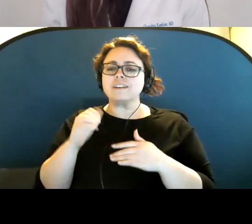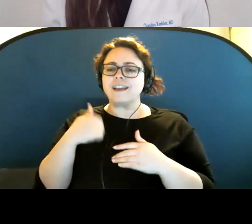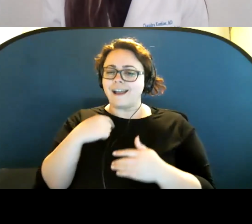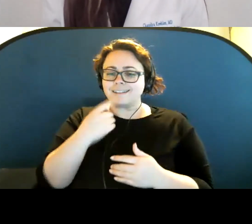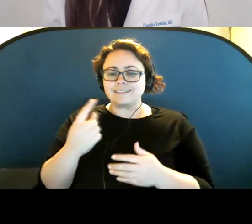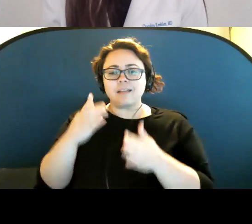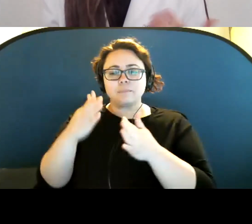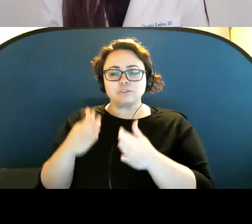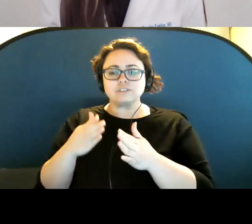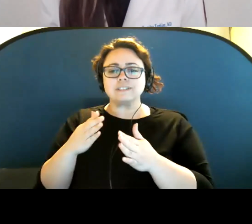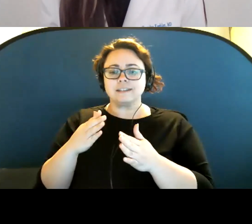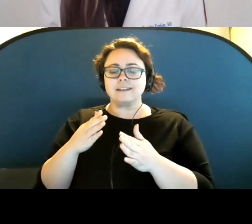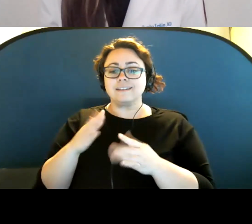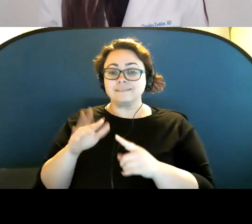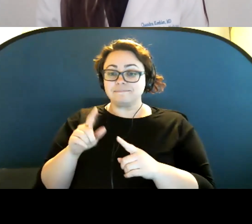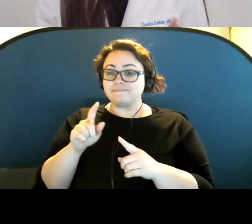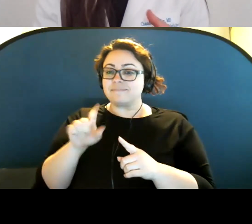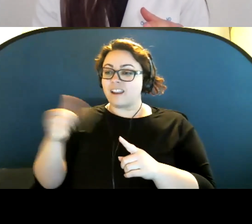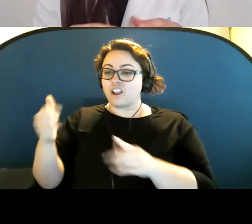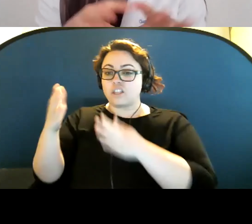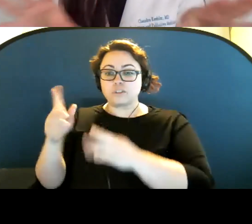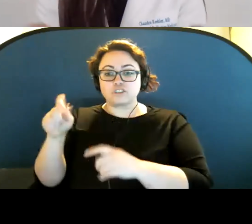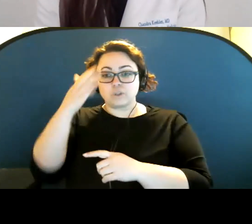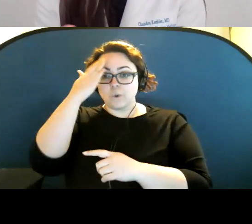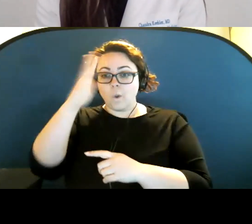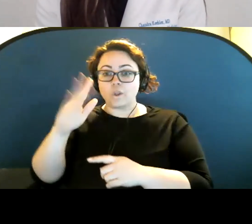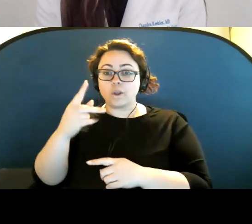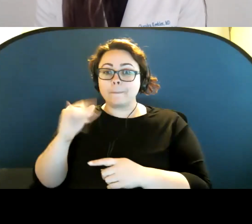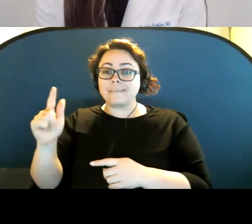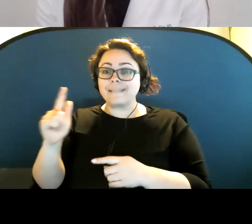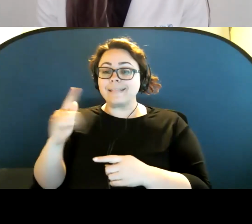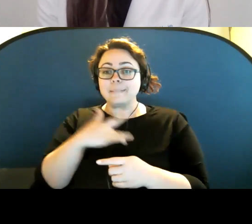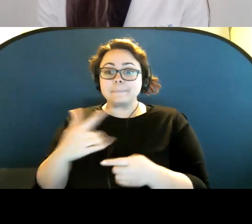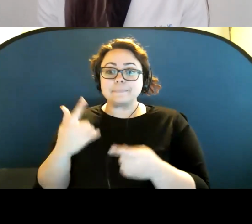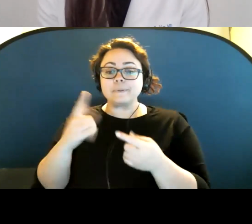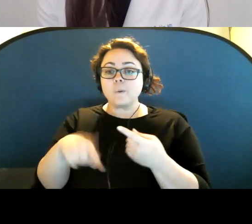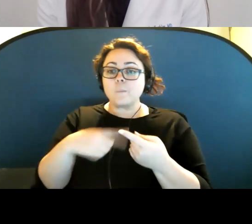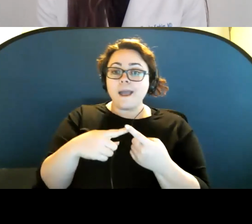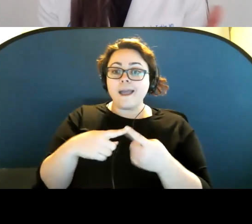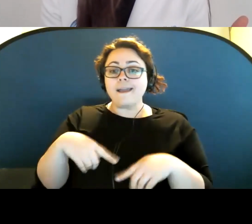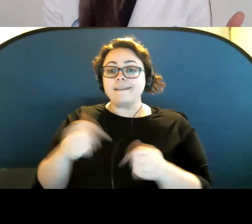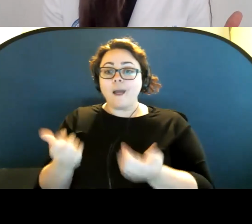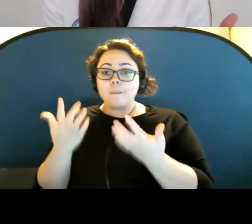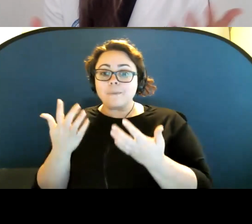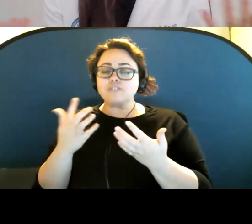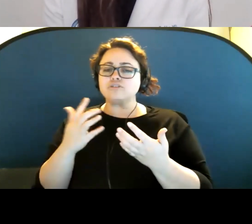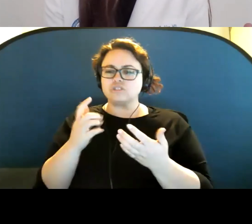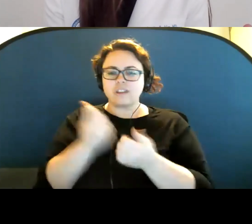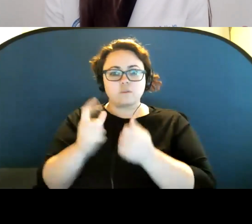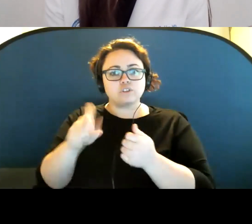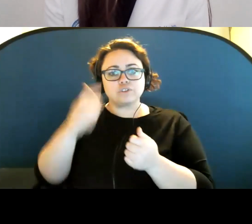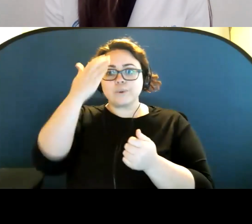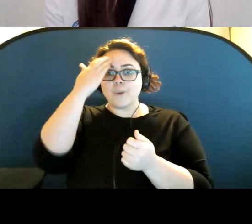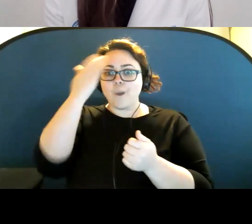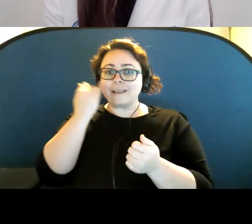person should know their pill regimen and their organizational, where everything is, just in case there's a